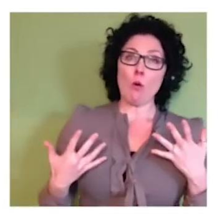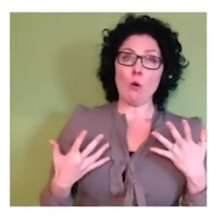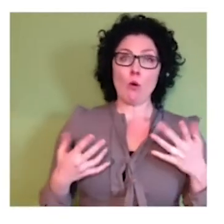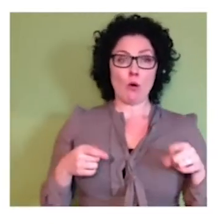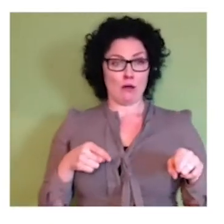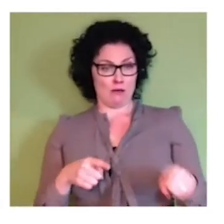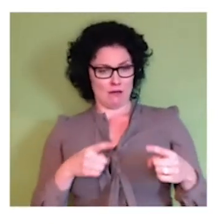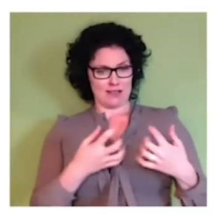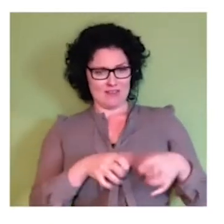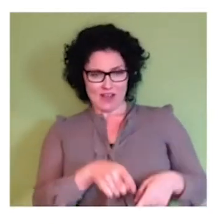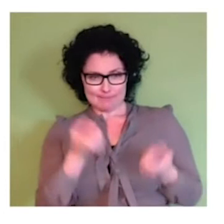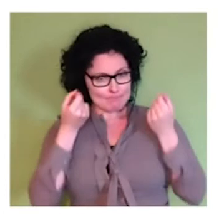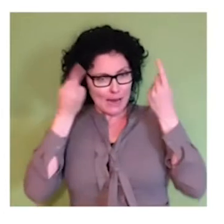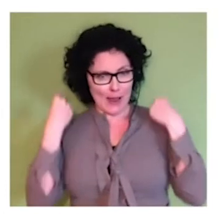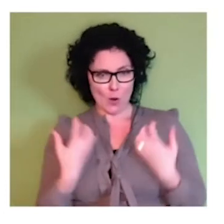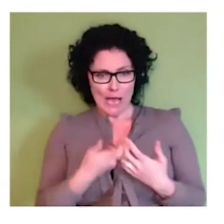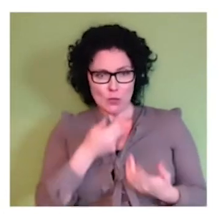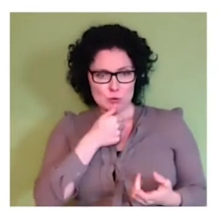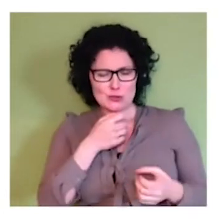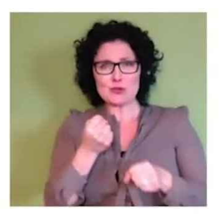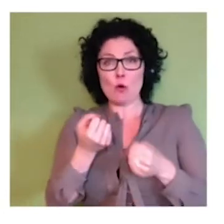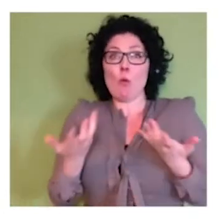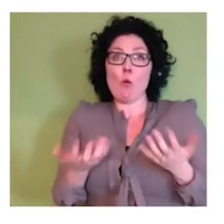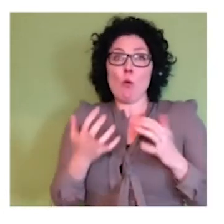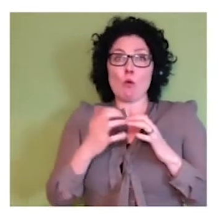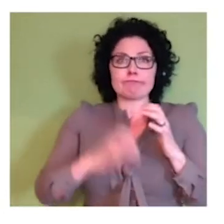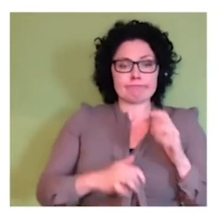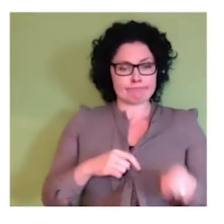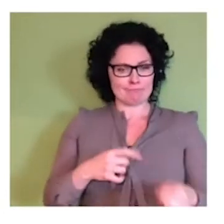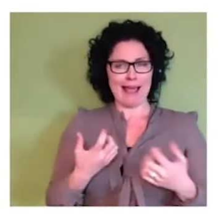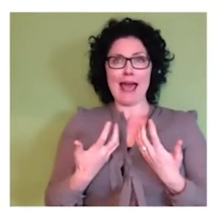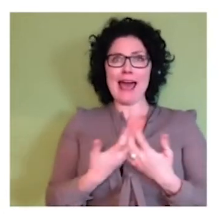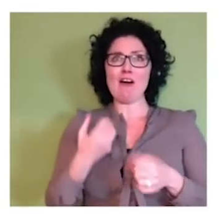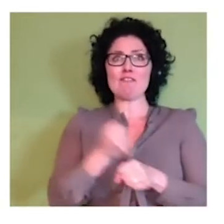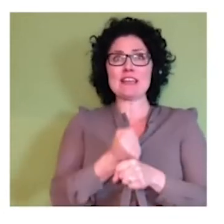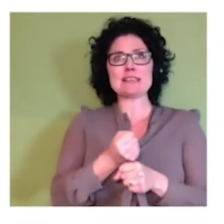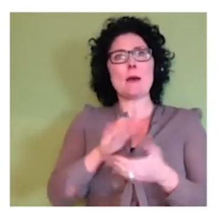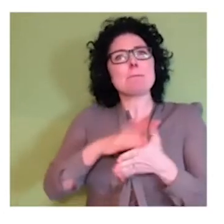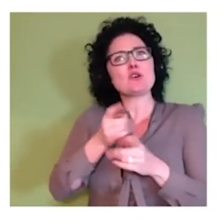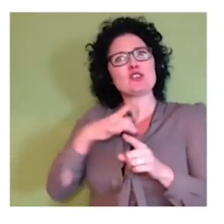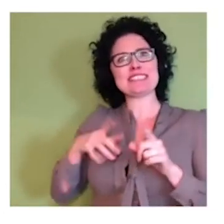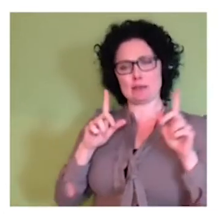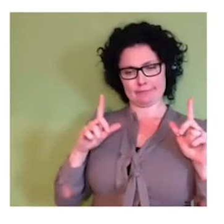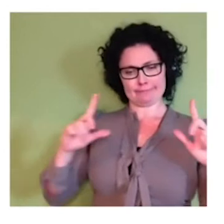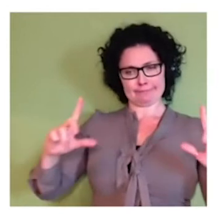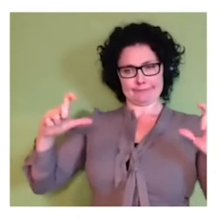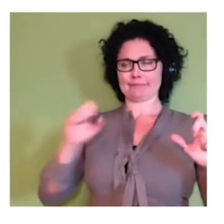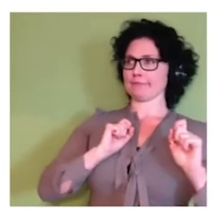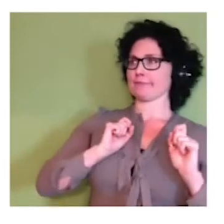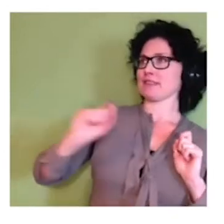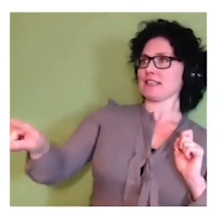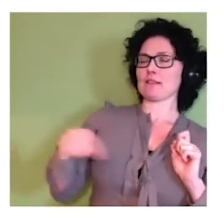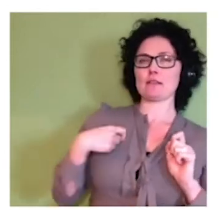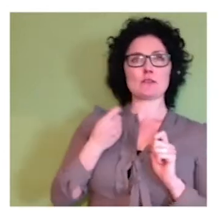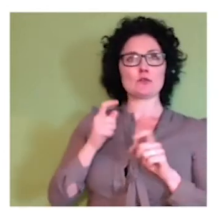not knowing how to fix it so that you can send a photograph to your doctor. Or not being able to access your usual supermarket